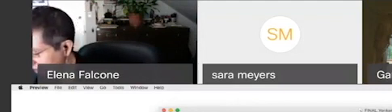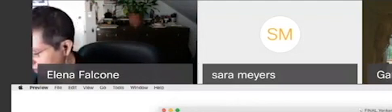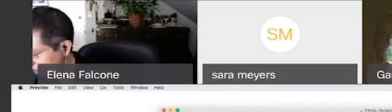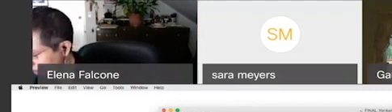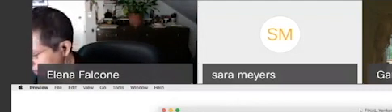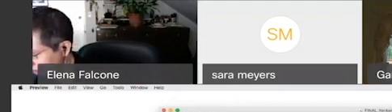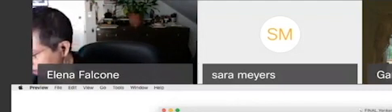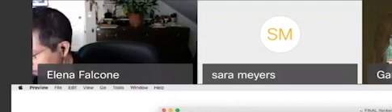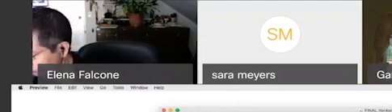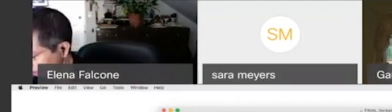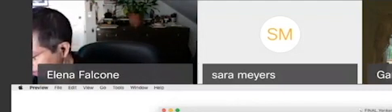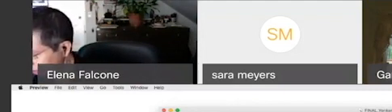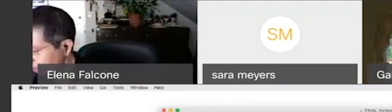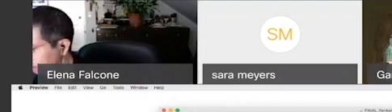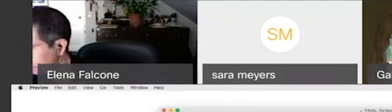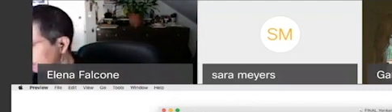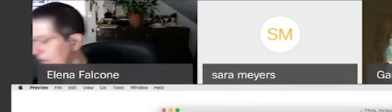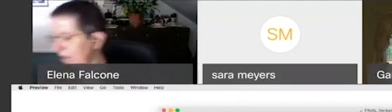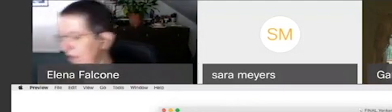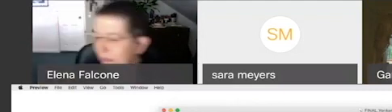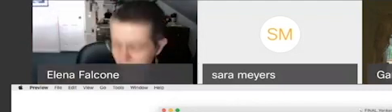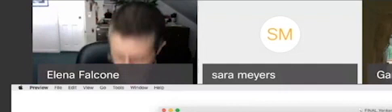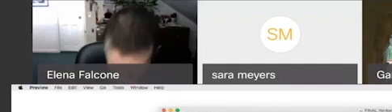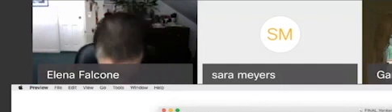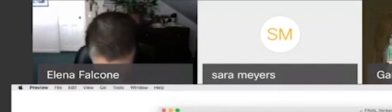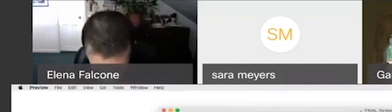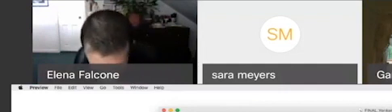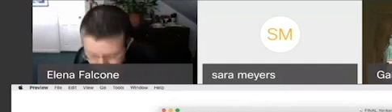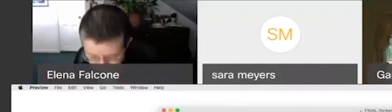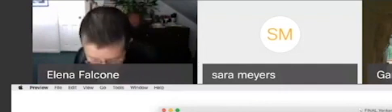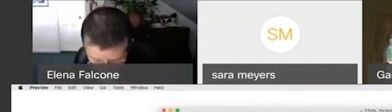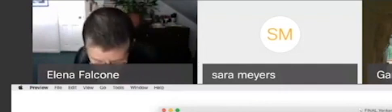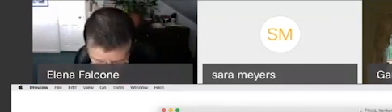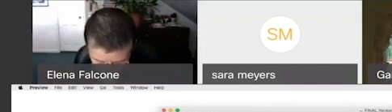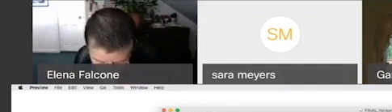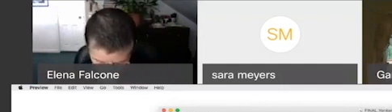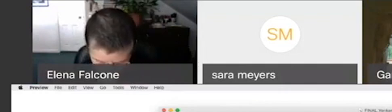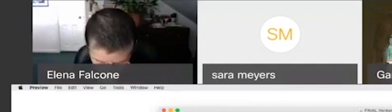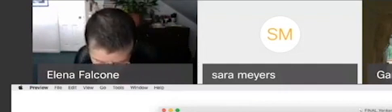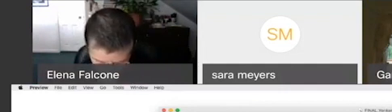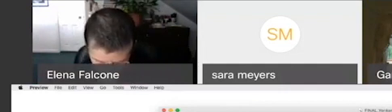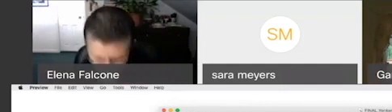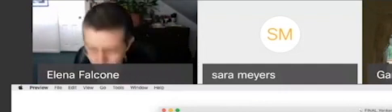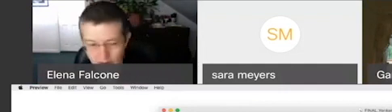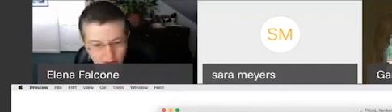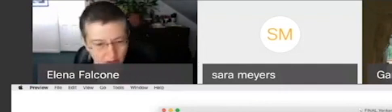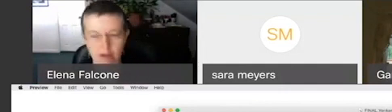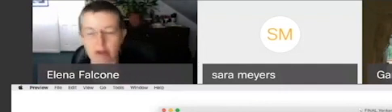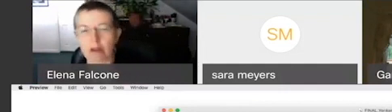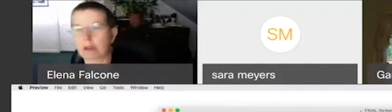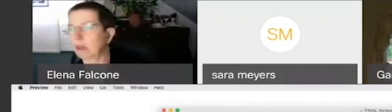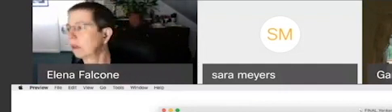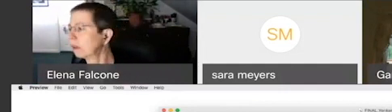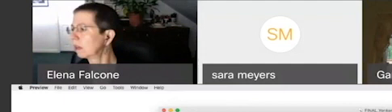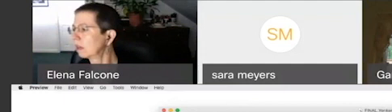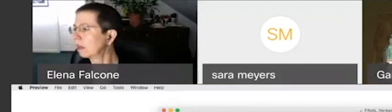right, now, in terms of figuring out how far back they're gonna look, well, it's gonna go back from